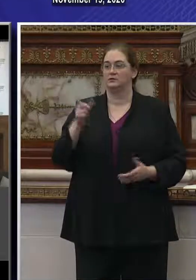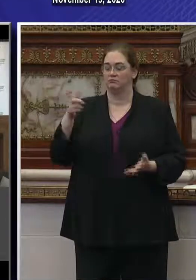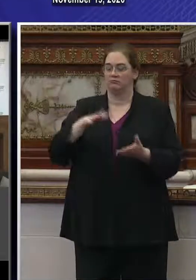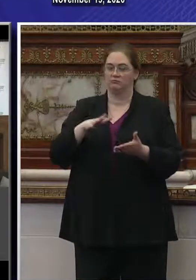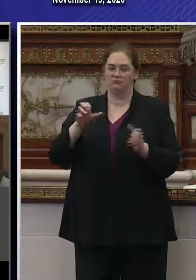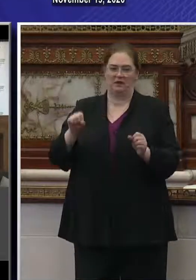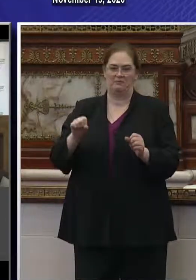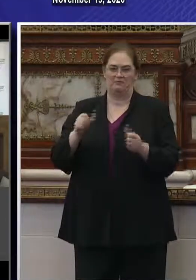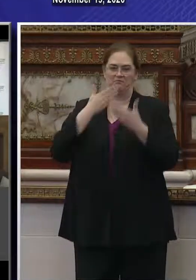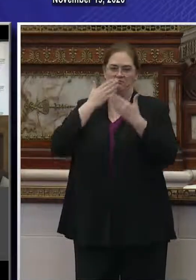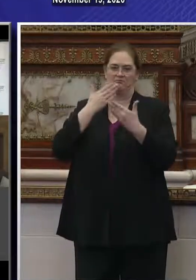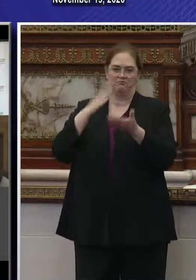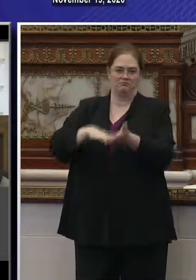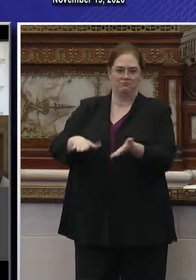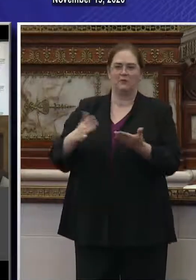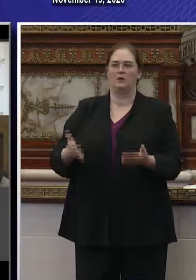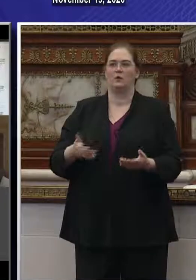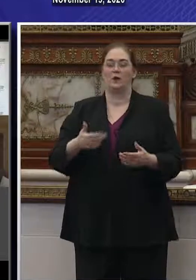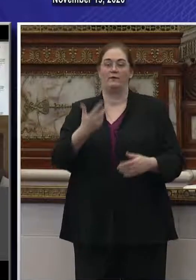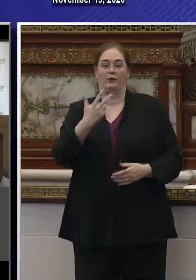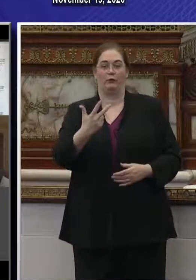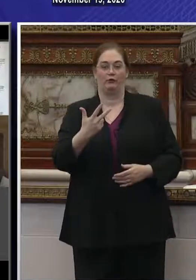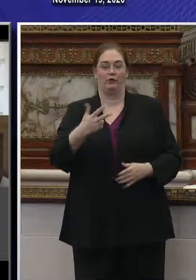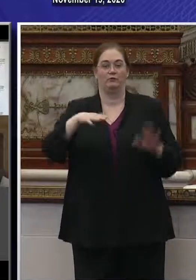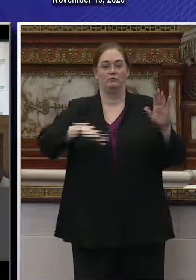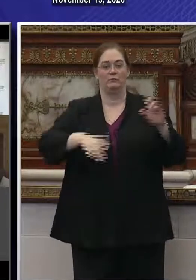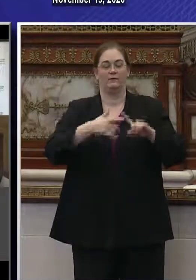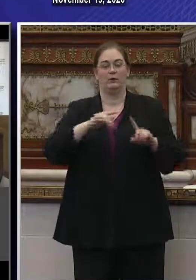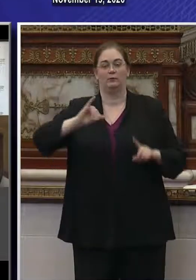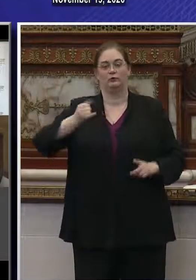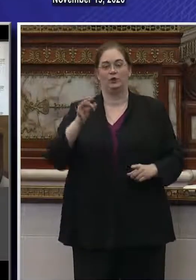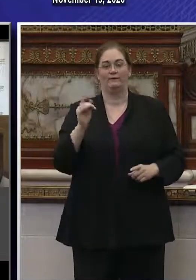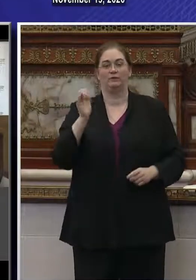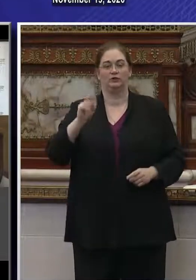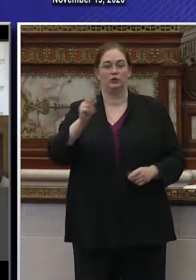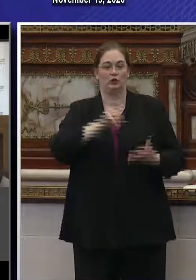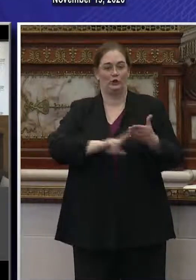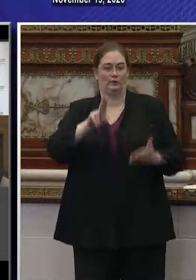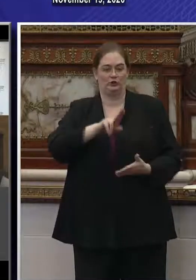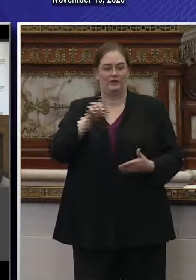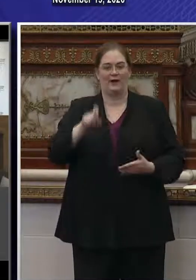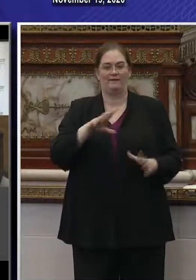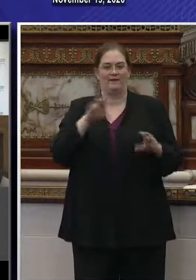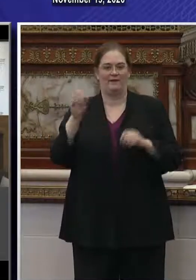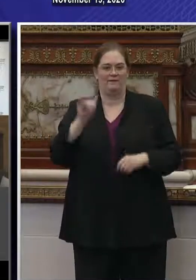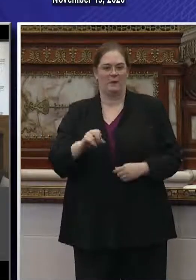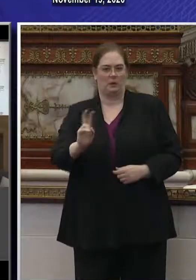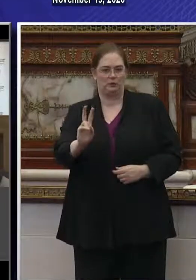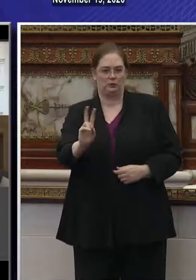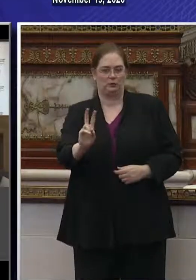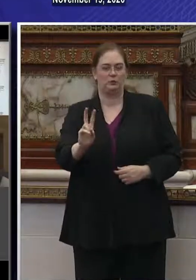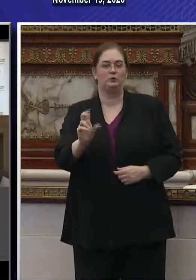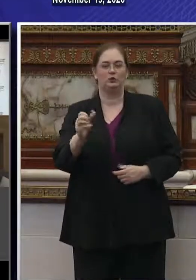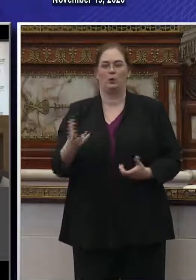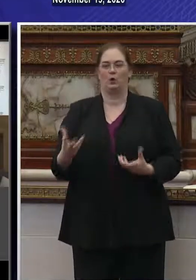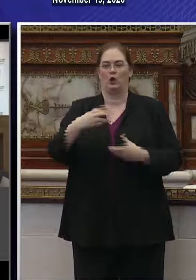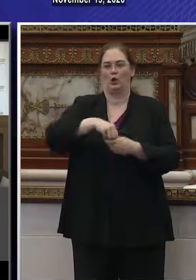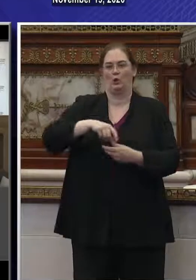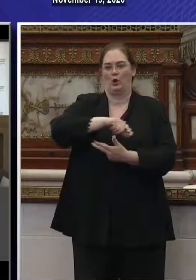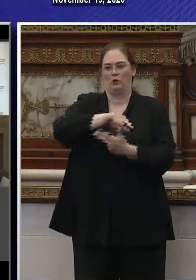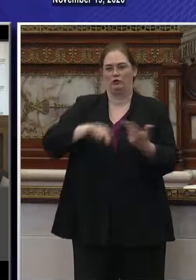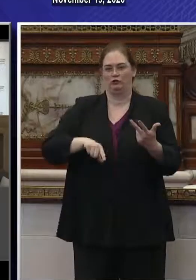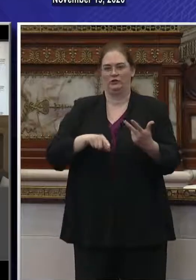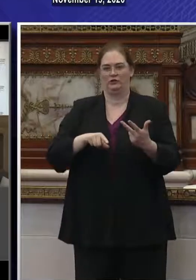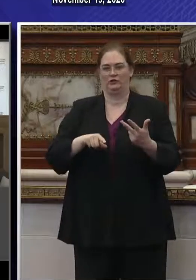dismissed at this point. We have 3 testifiers from Jefferson University that have to leave by 2 p.m. And so we're going to include them, just